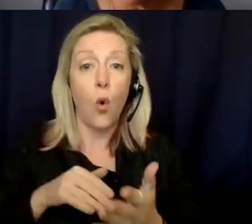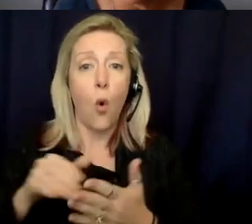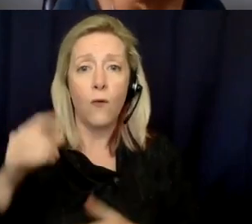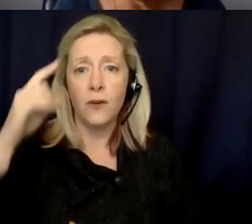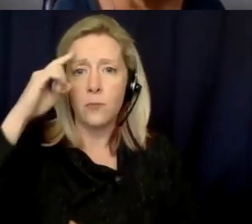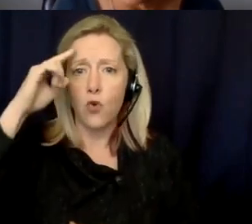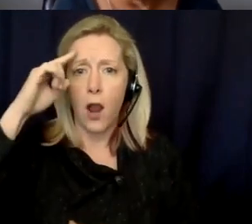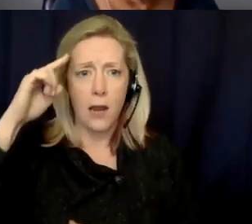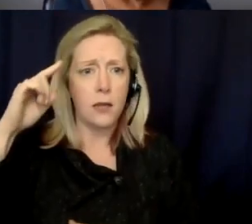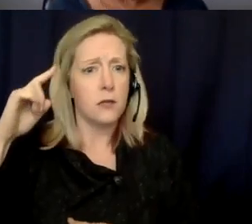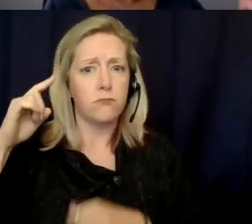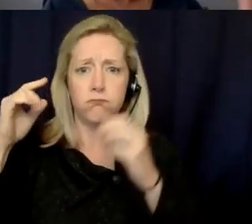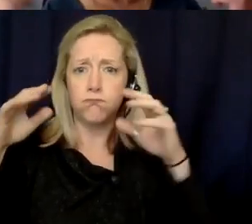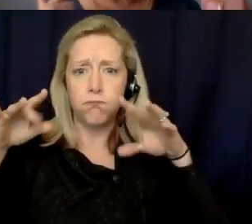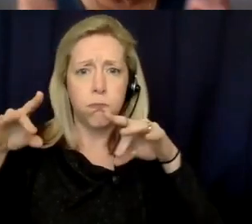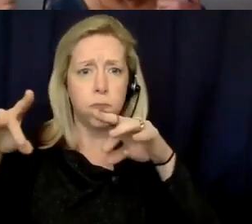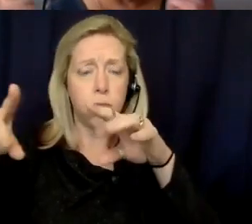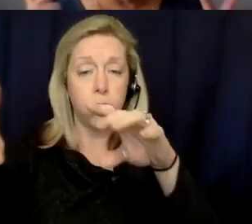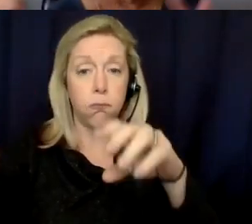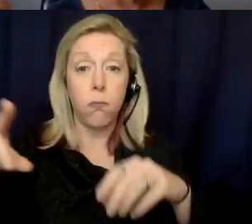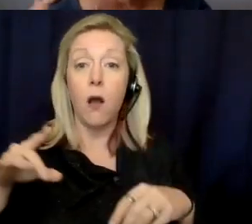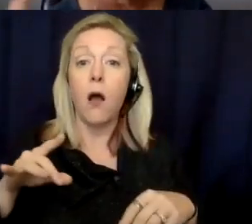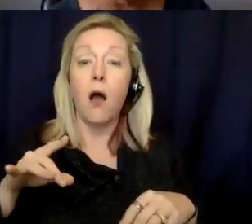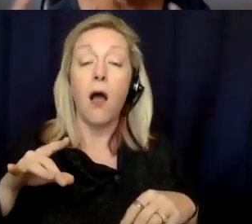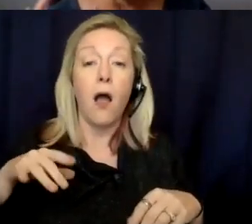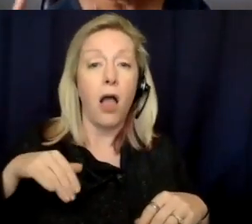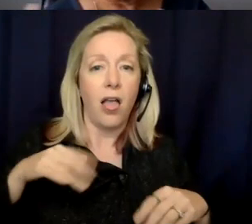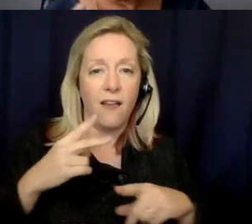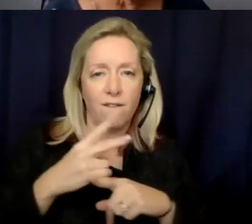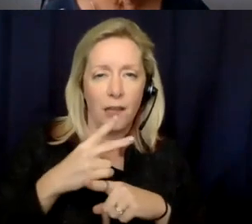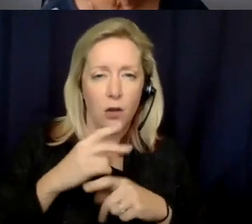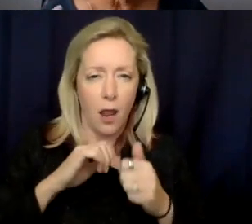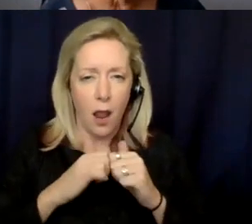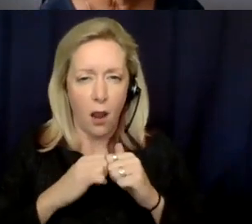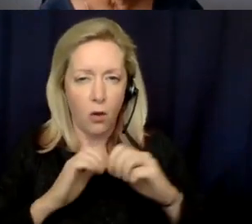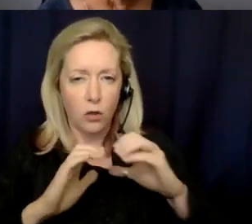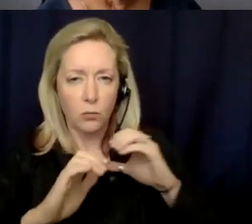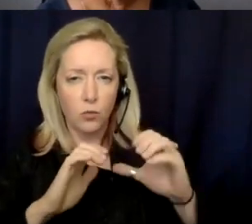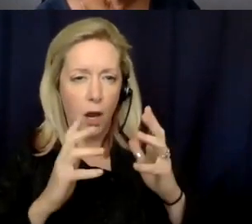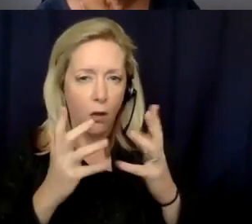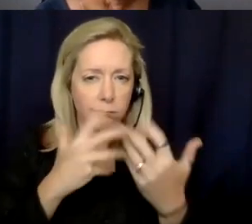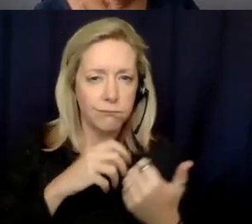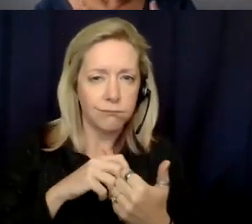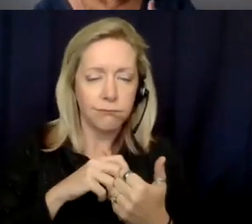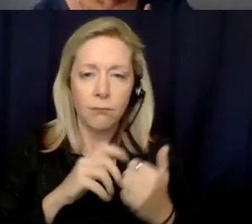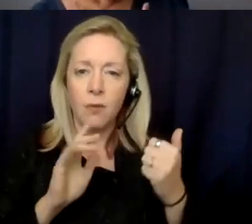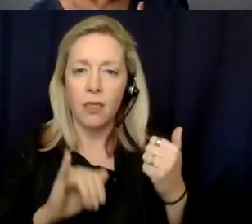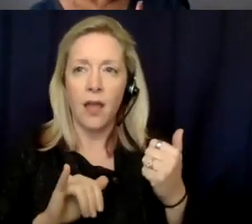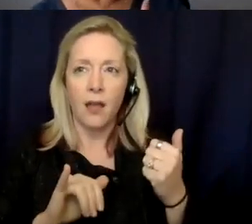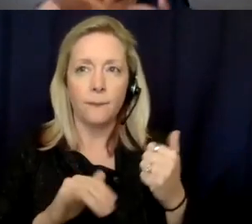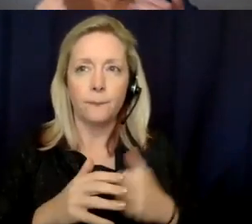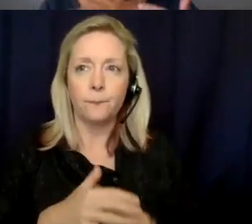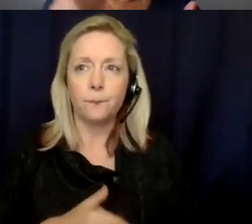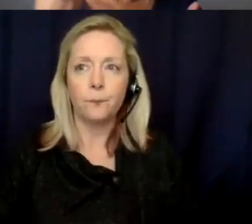right there and it's ready. It's just that we haven't found the combination of the different things that we need to do on